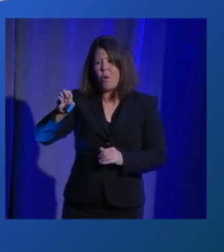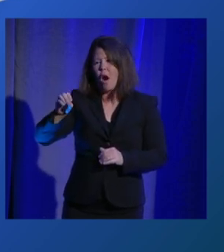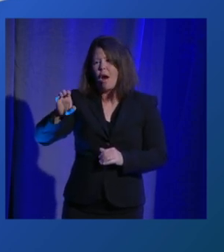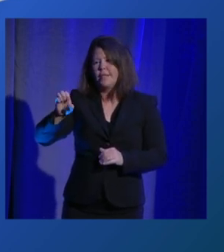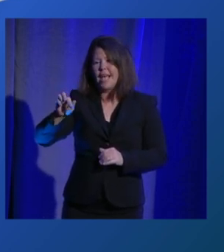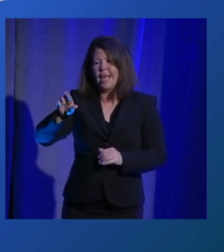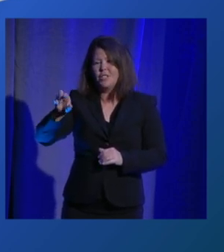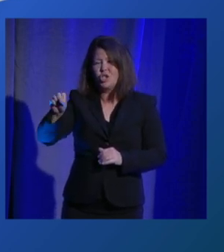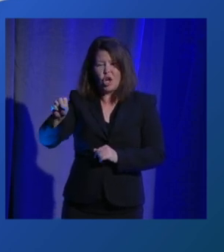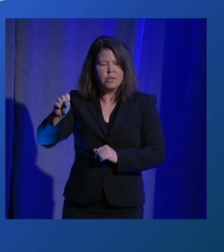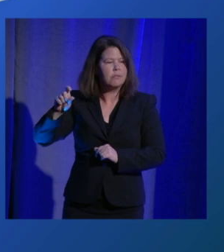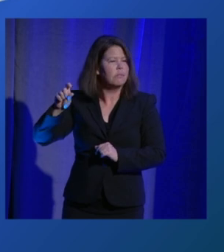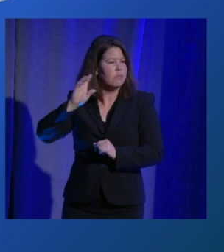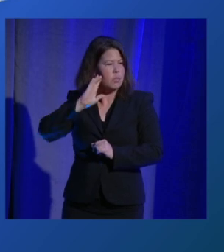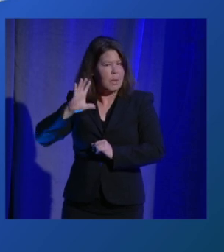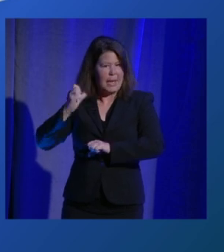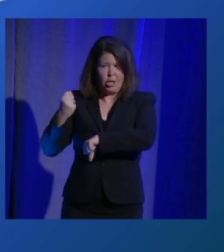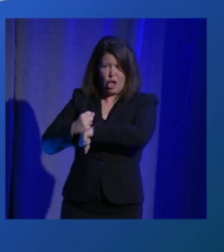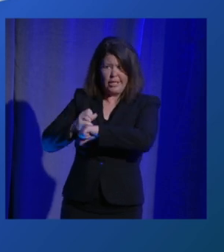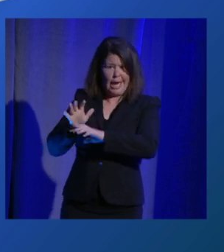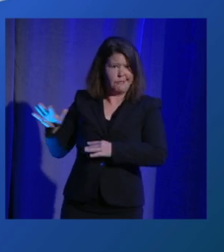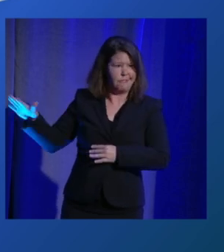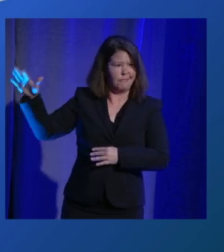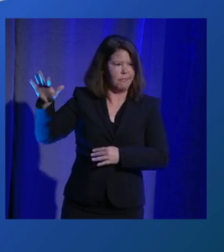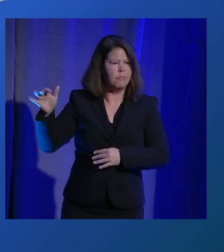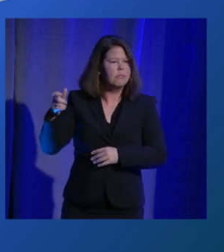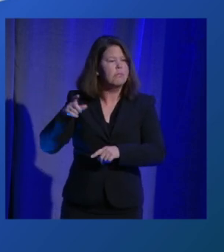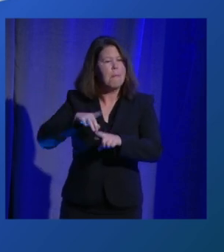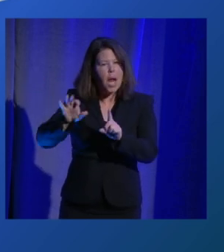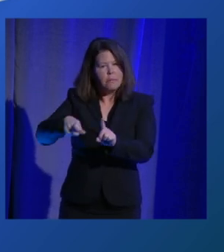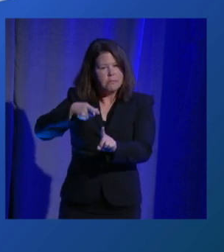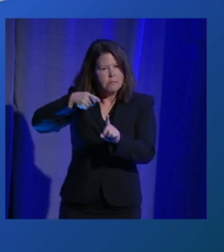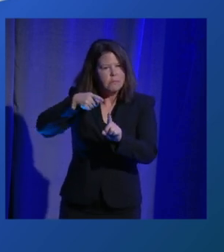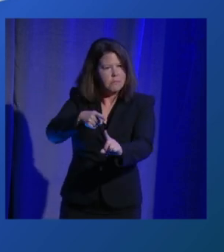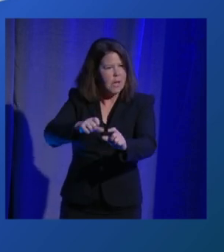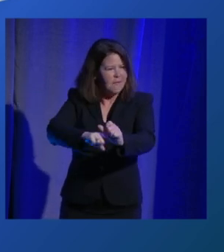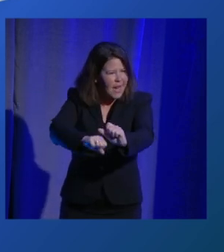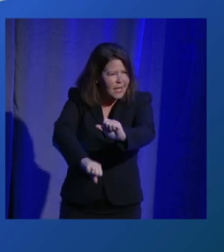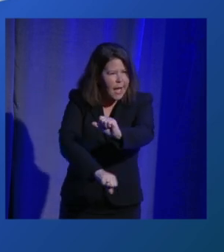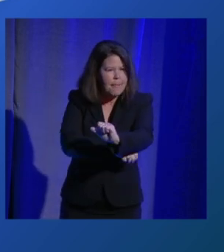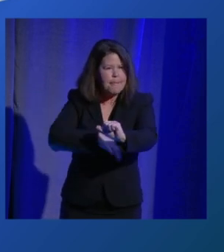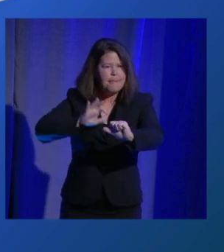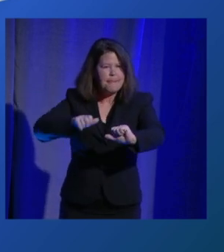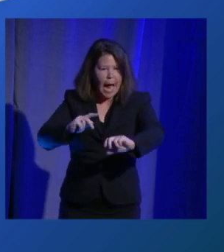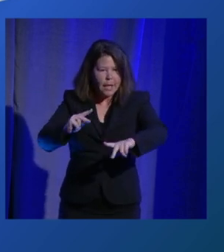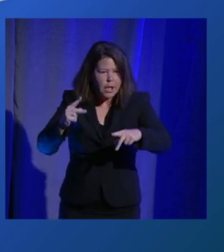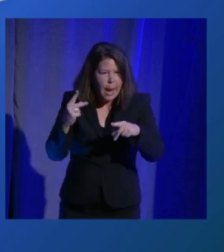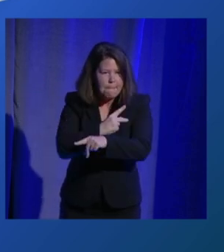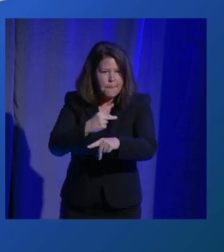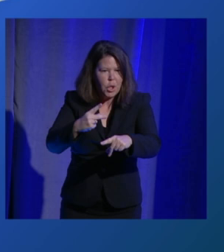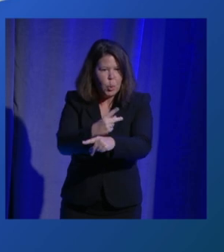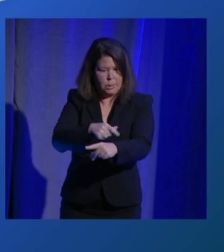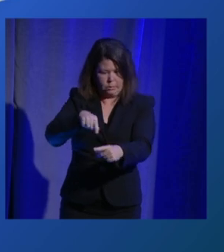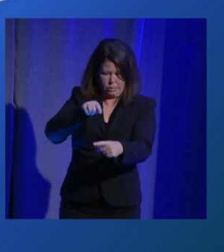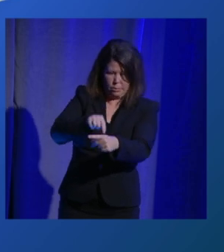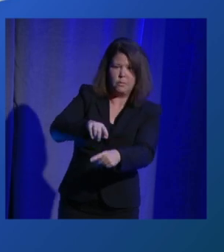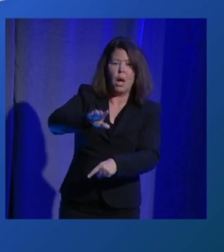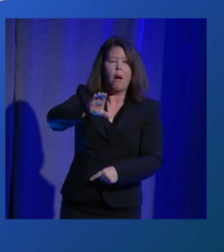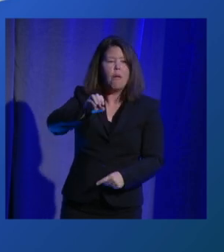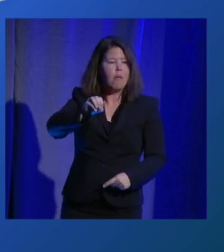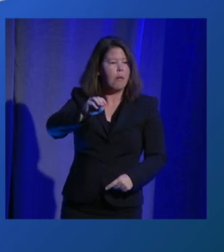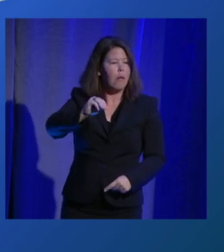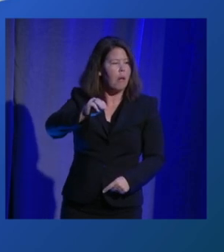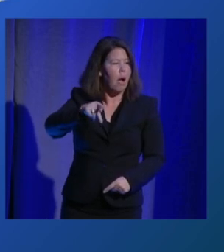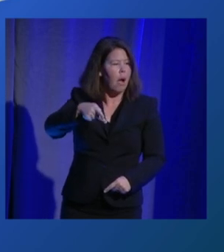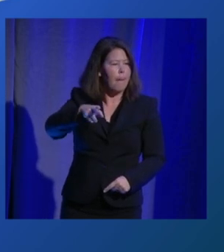compute gives you knowledge so the idea of generative Computing is not about specialized